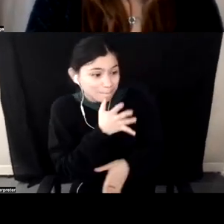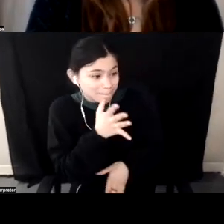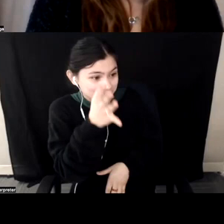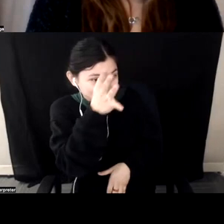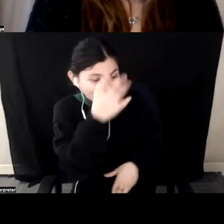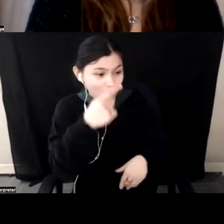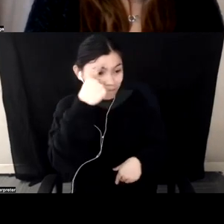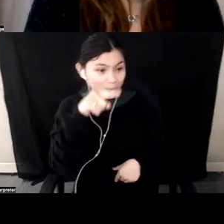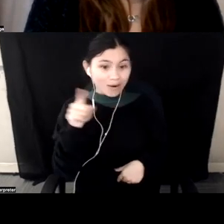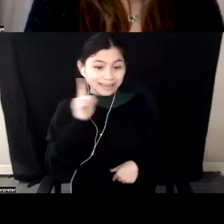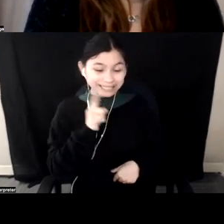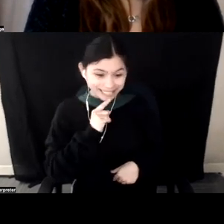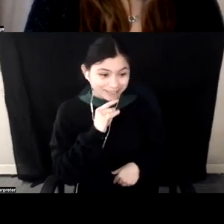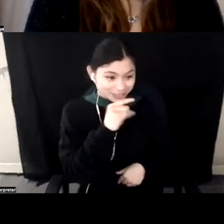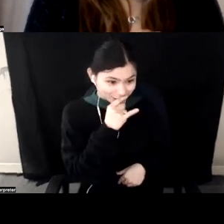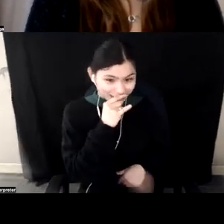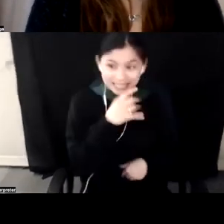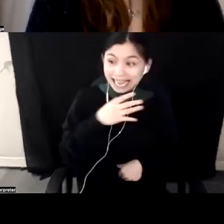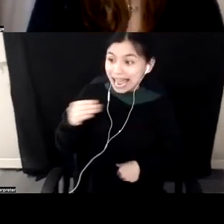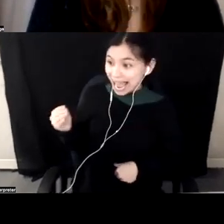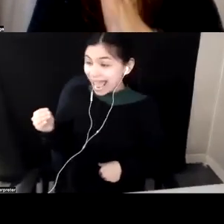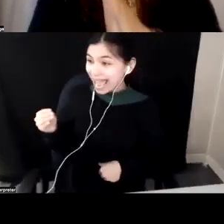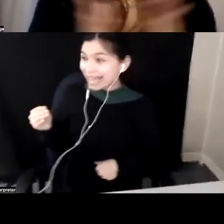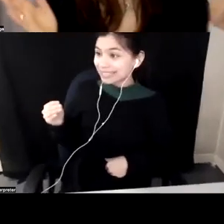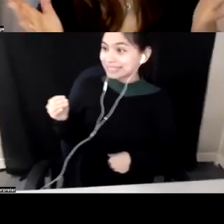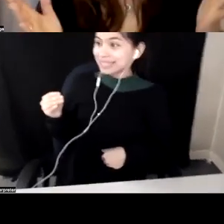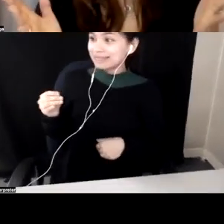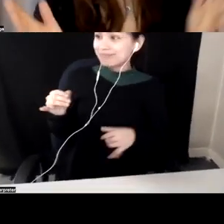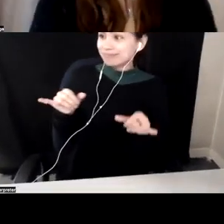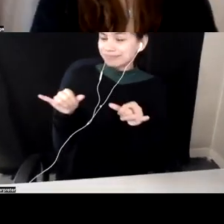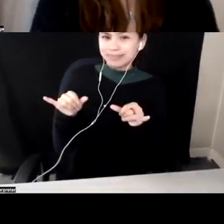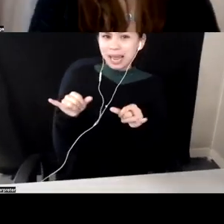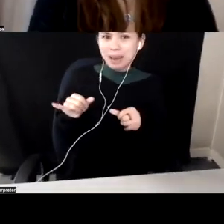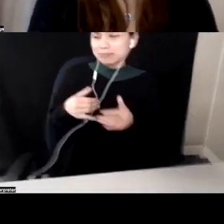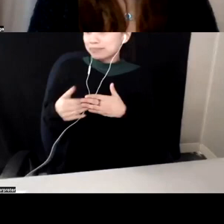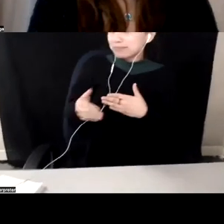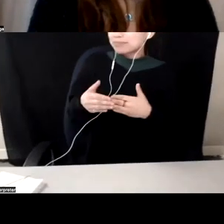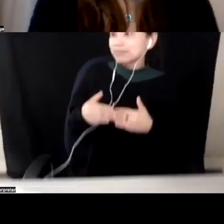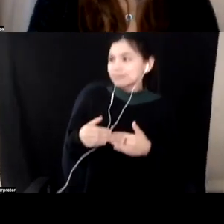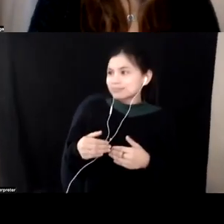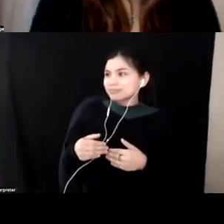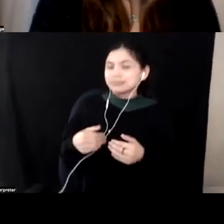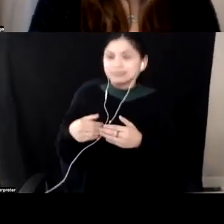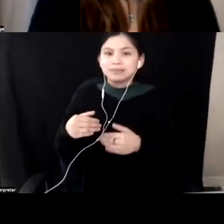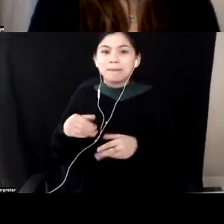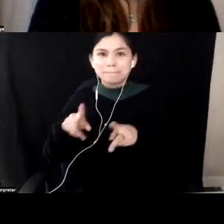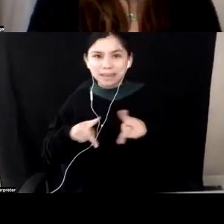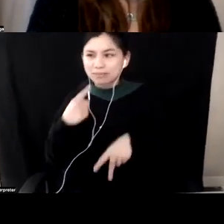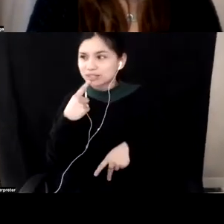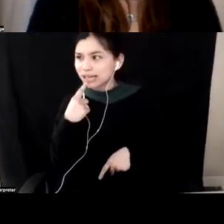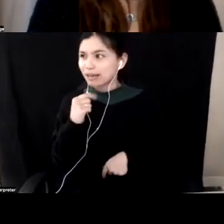child. And even though everybody kept telling us, do not sign, she'll never